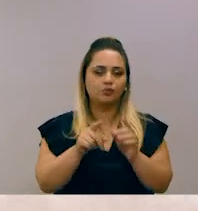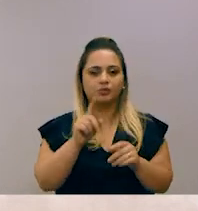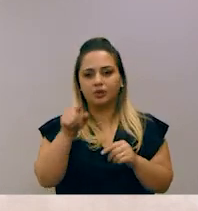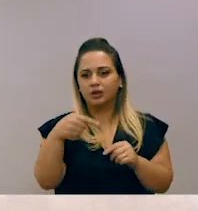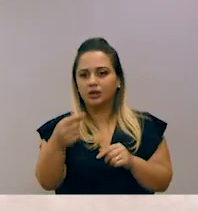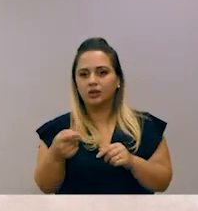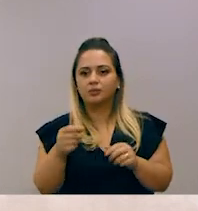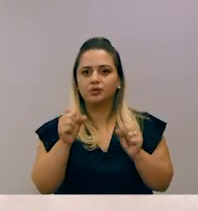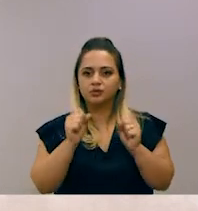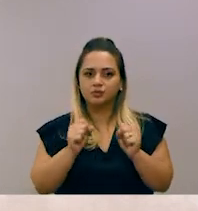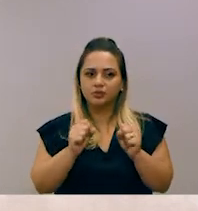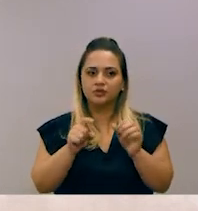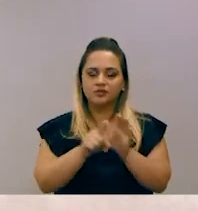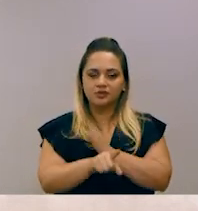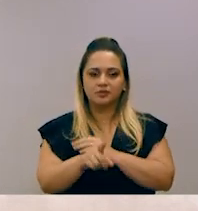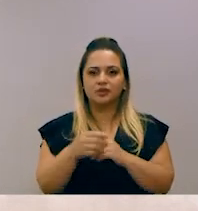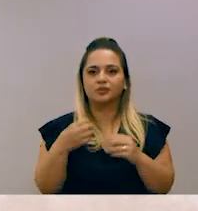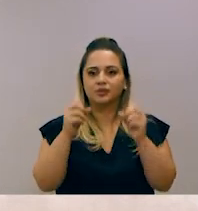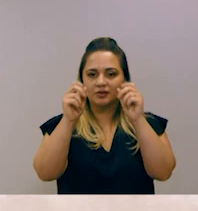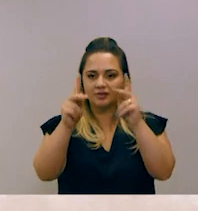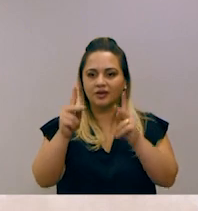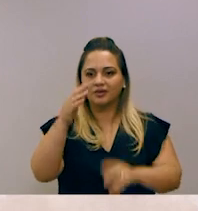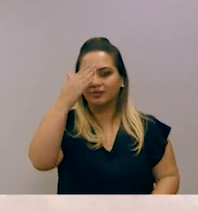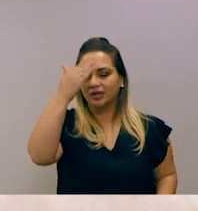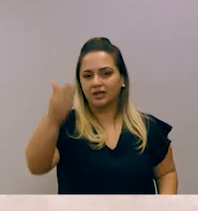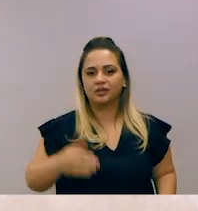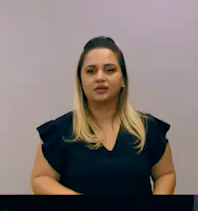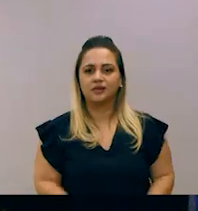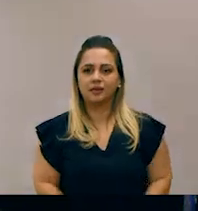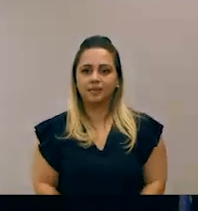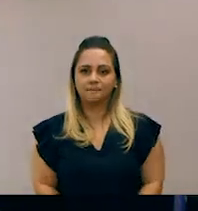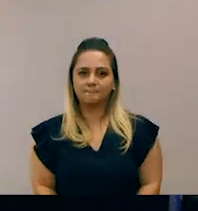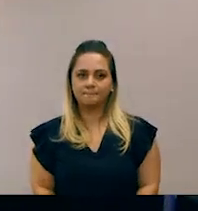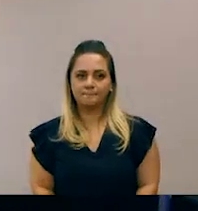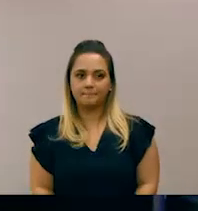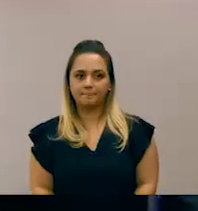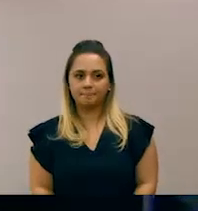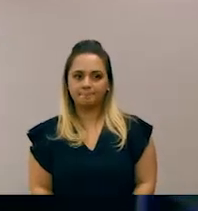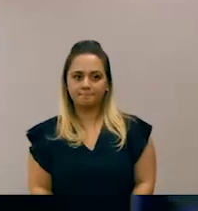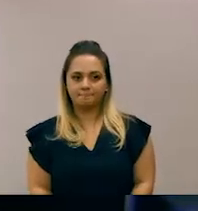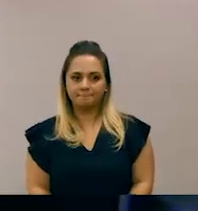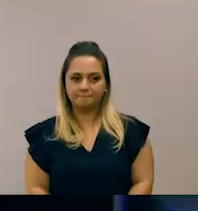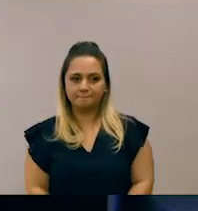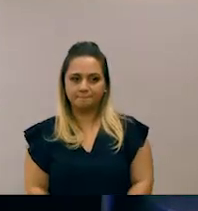with me, and I'm also going to be here during the Q&A session. Thank you very much.